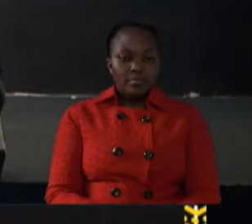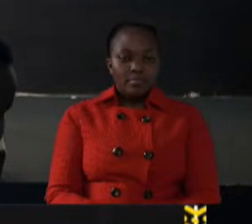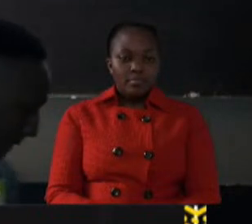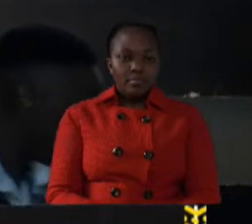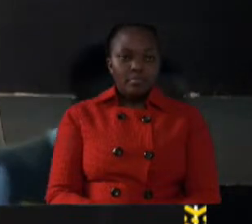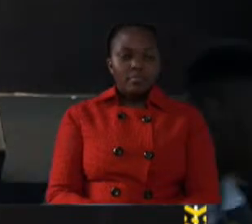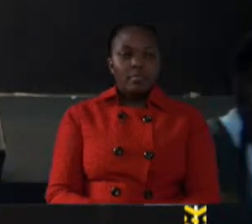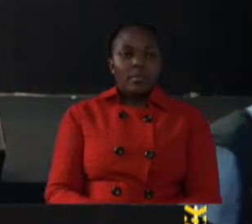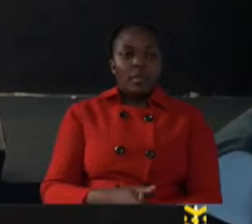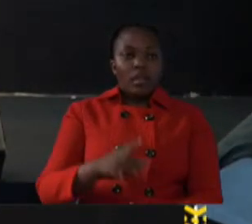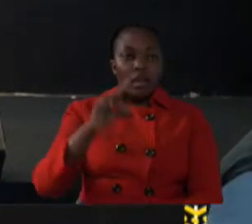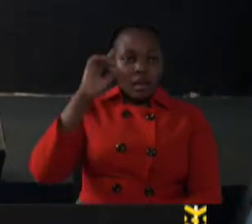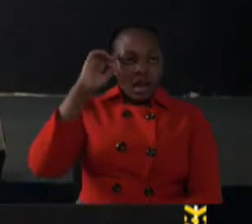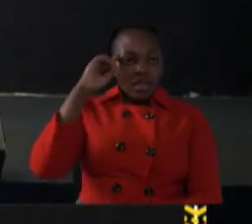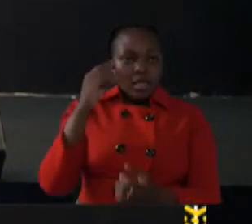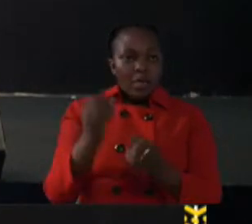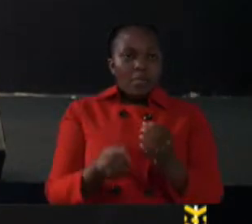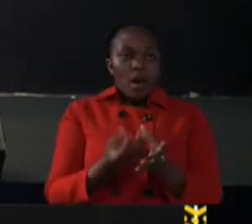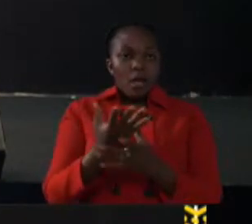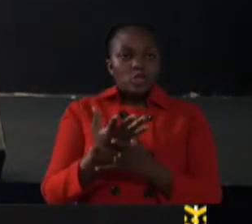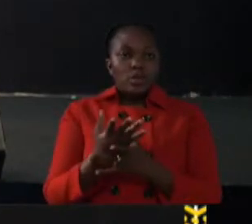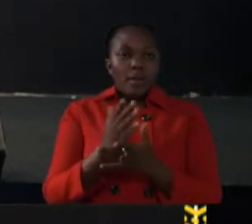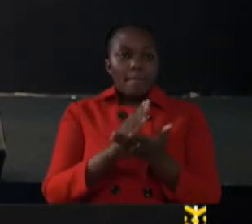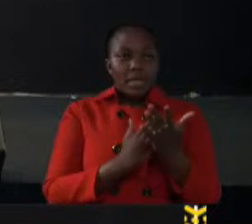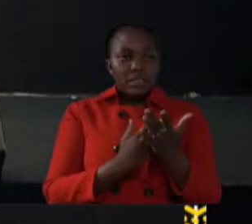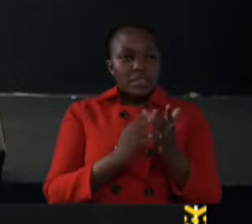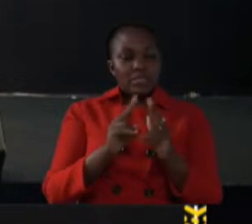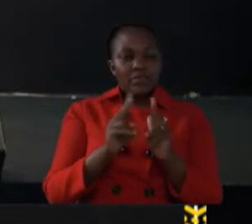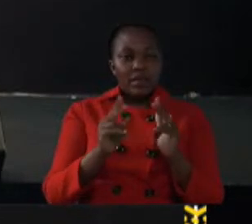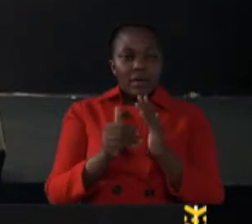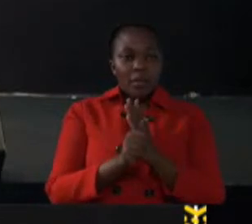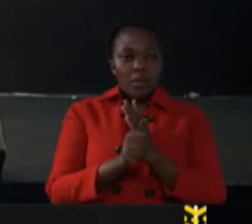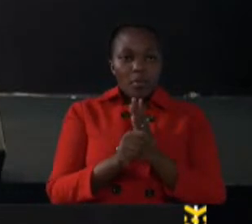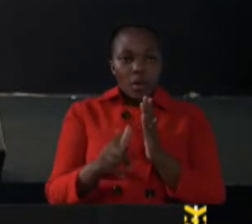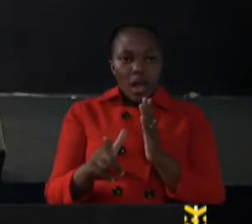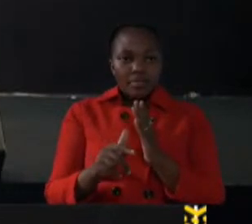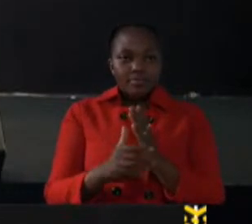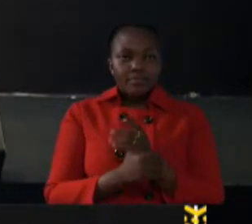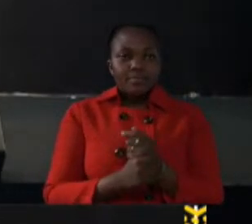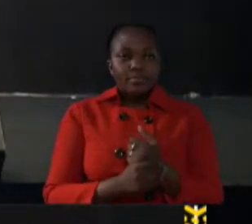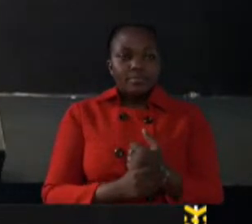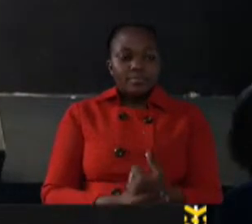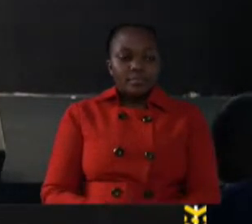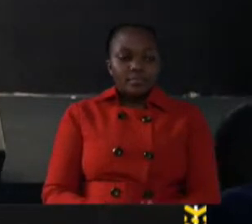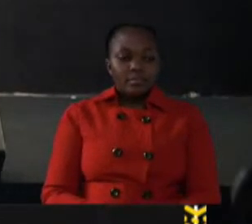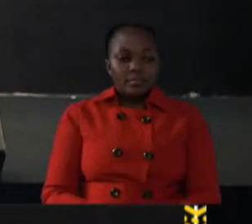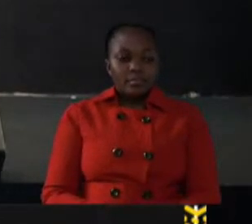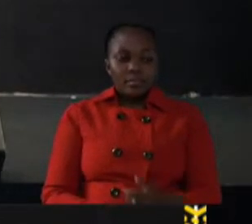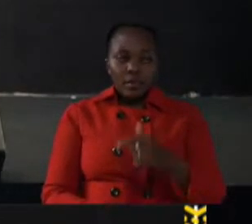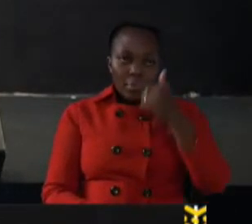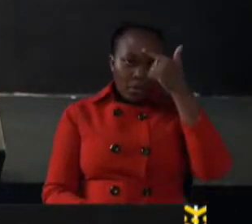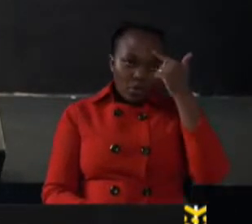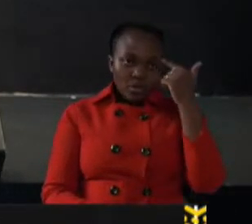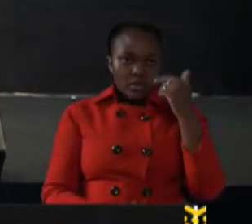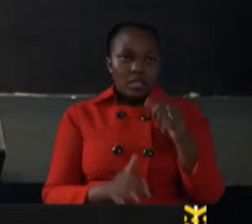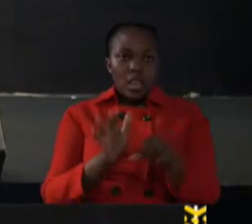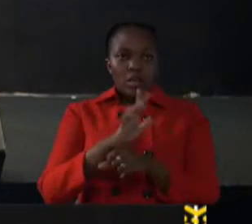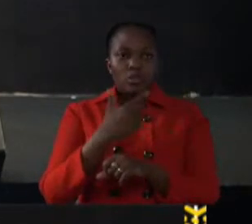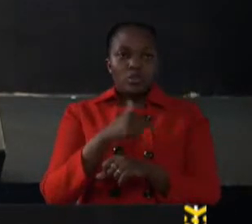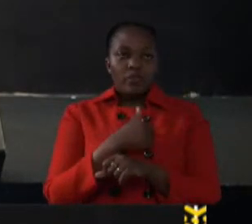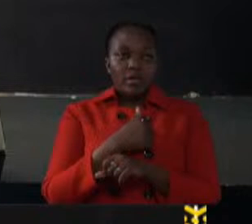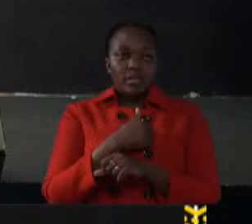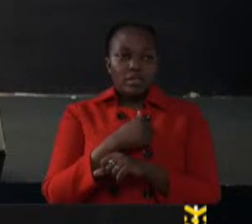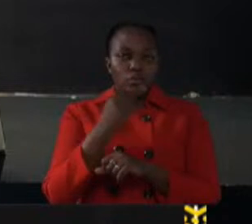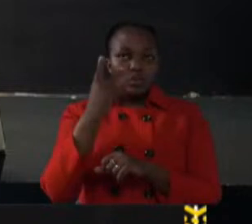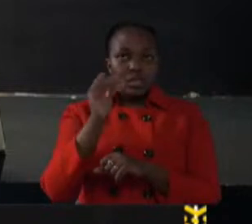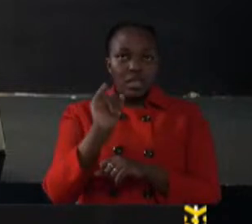the production bit is usually very popular. The next slide. Is usually very popular because a lot of us, we see that